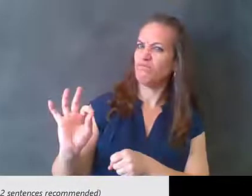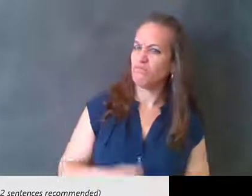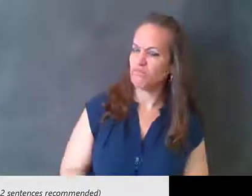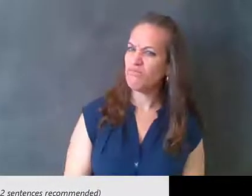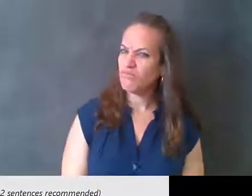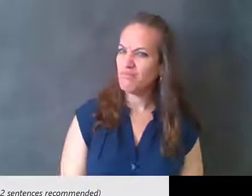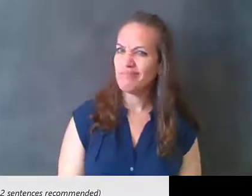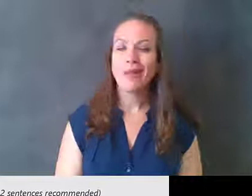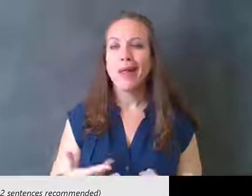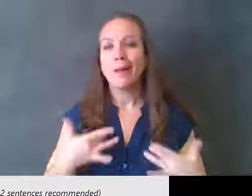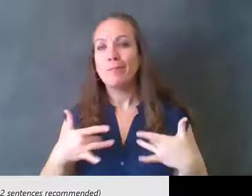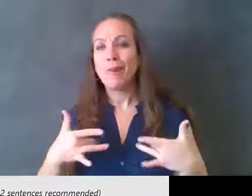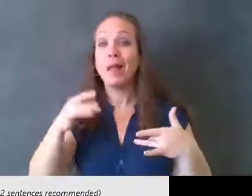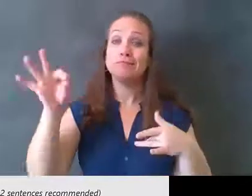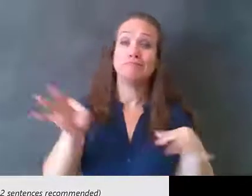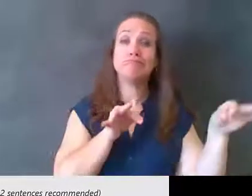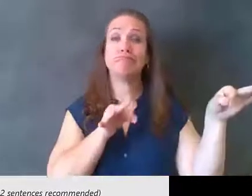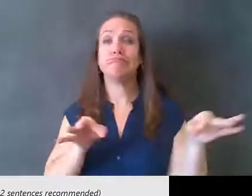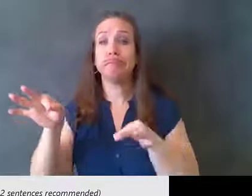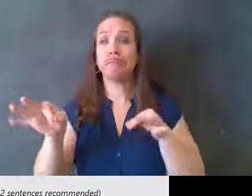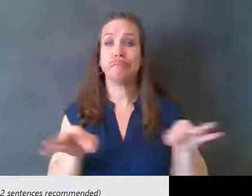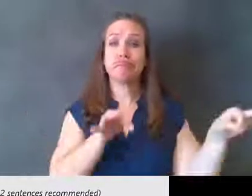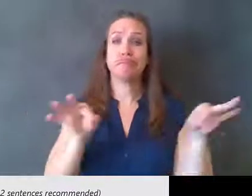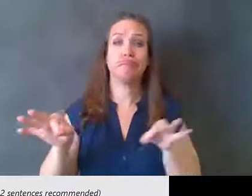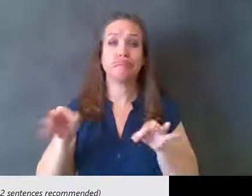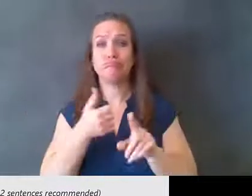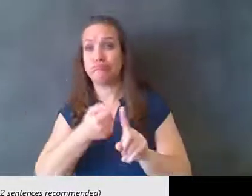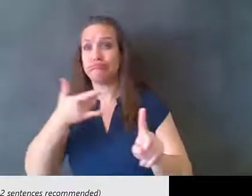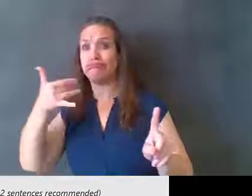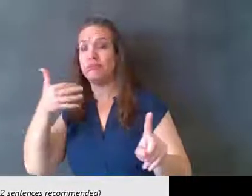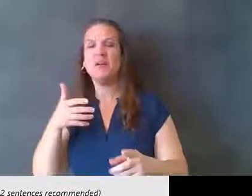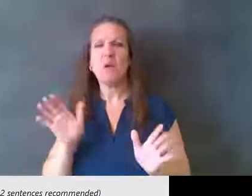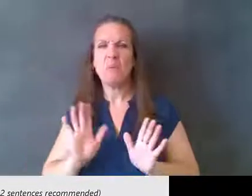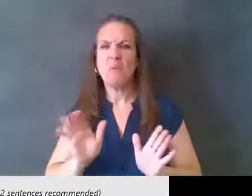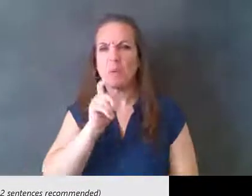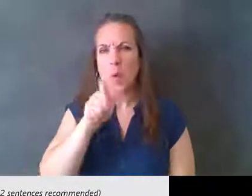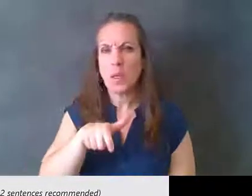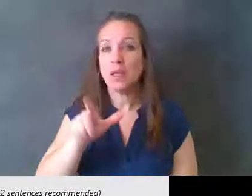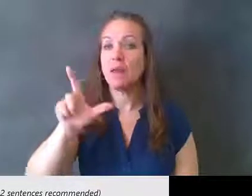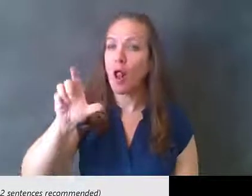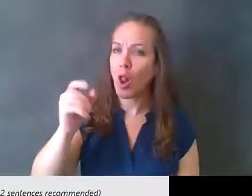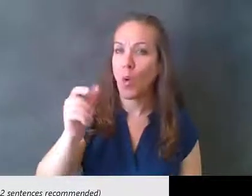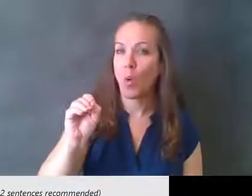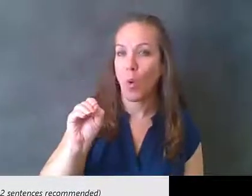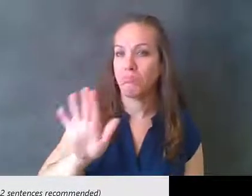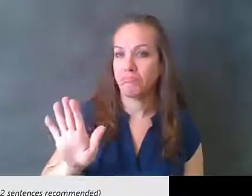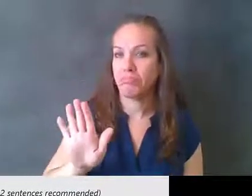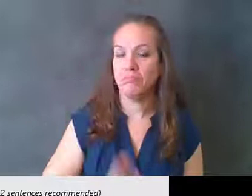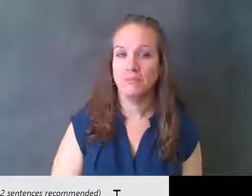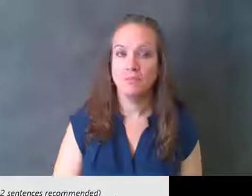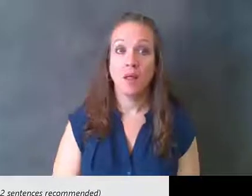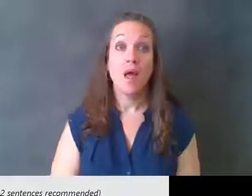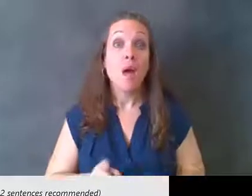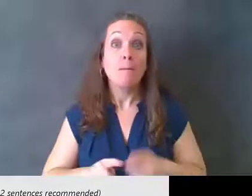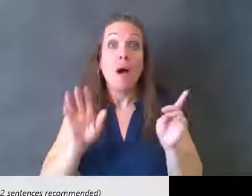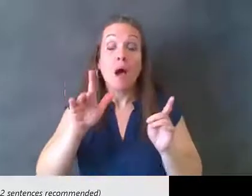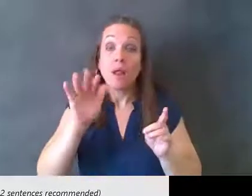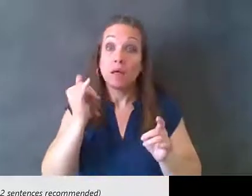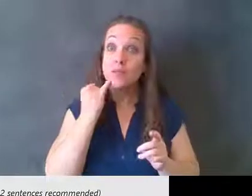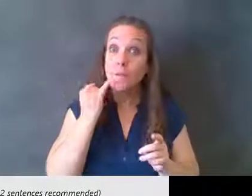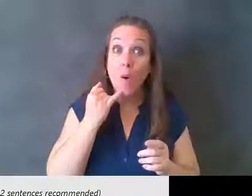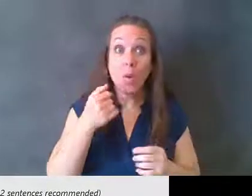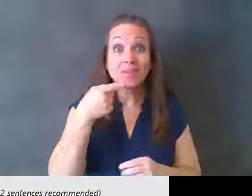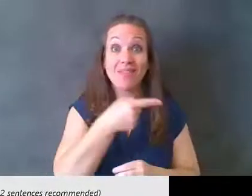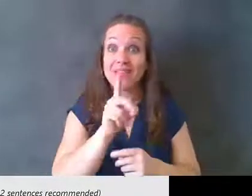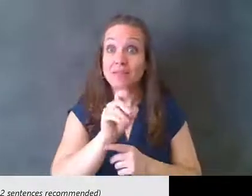generally don't need to describe a logo. But maybe this document that's not the purpose of this document. Maybe we